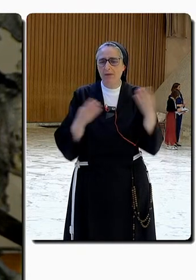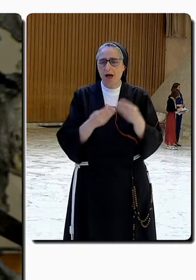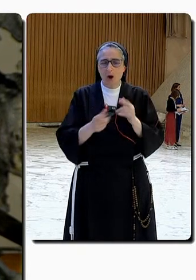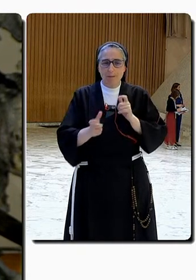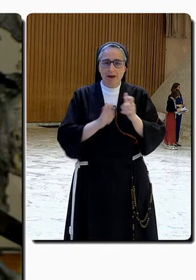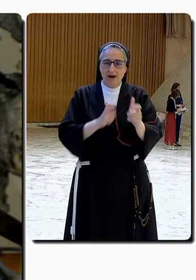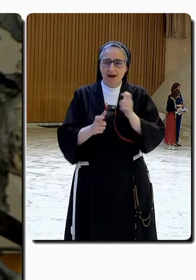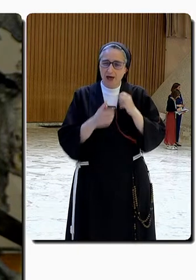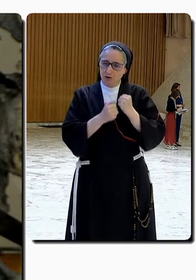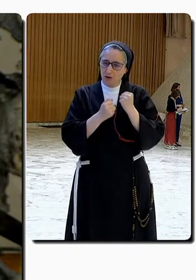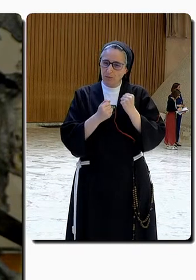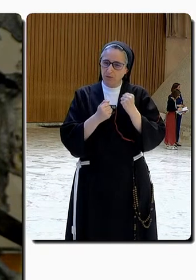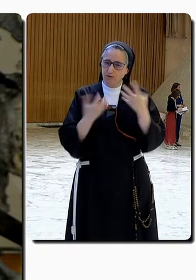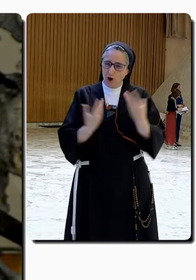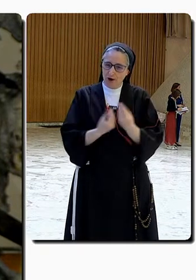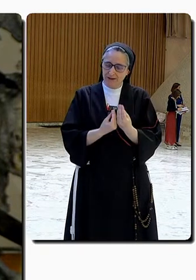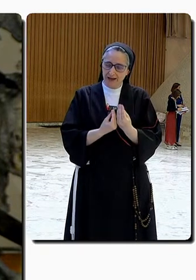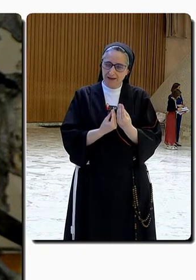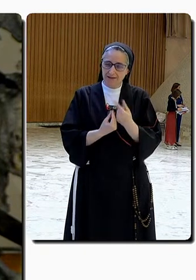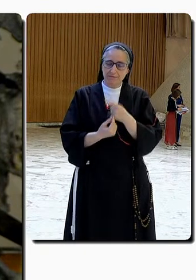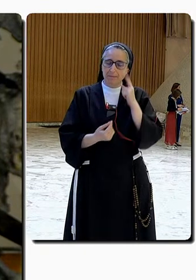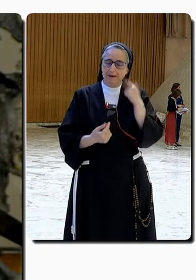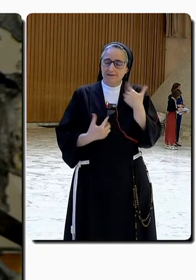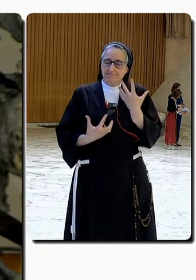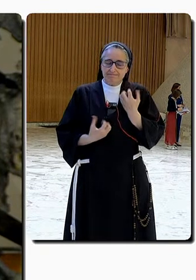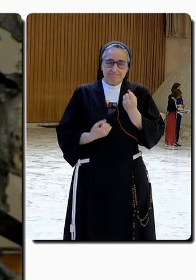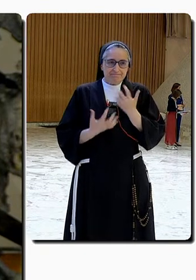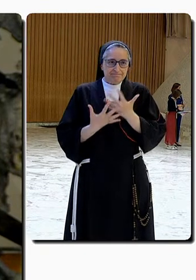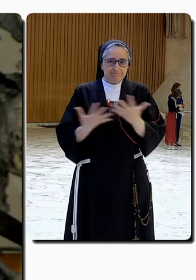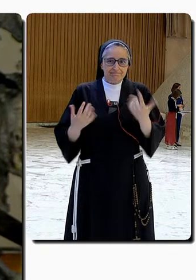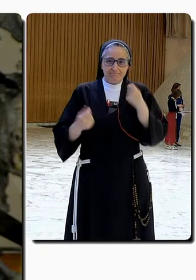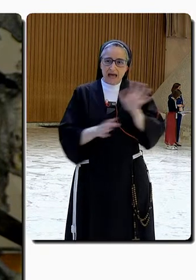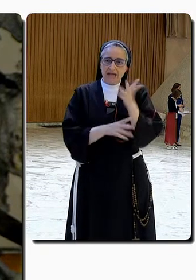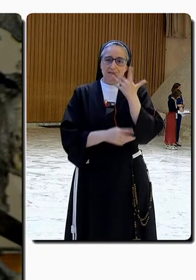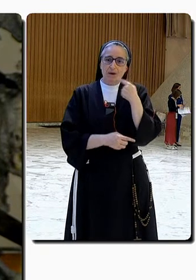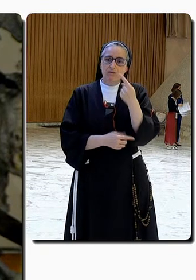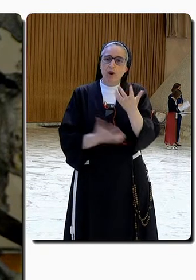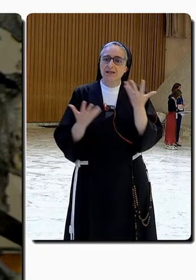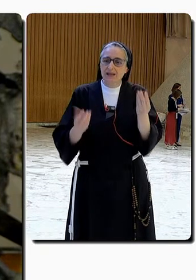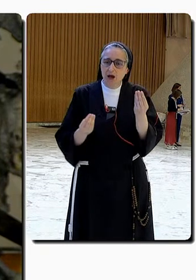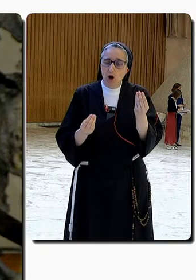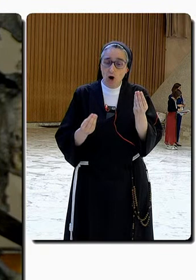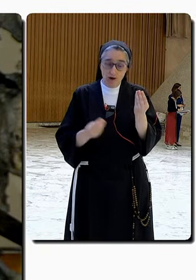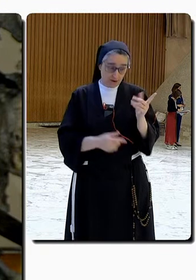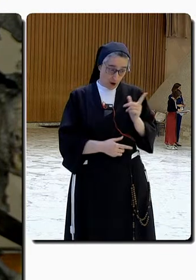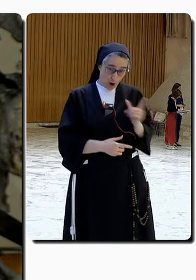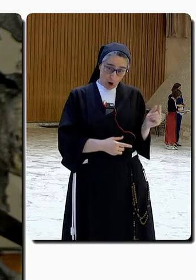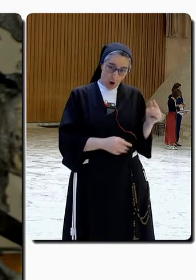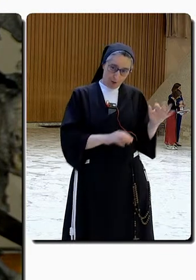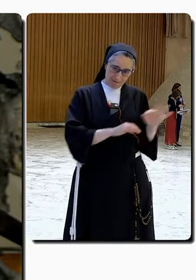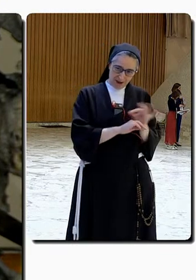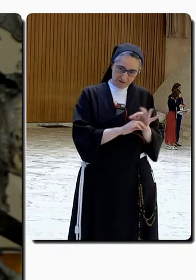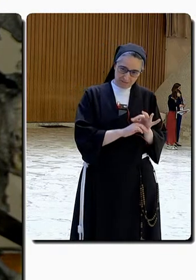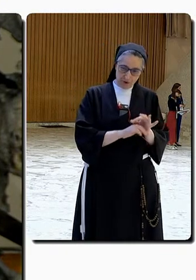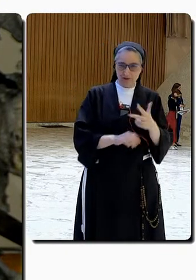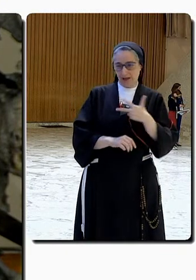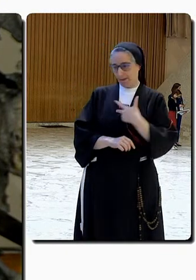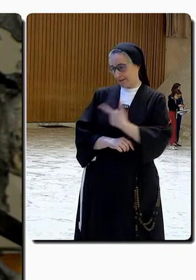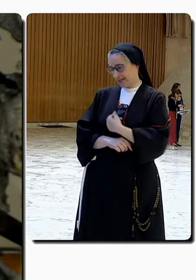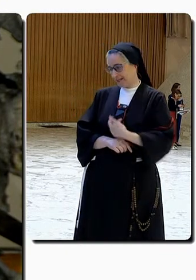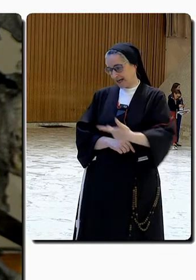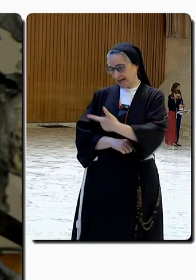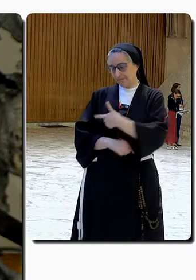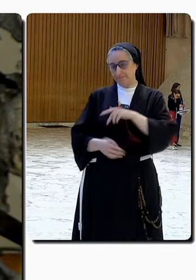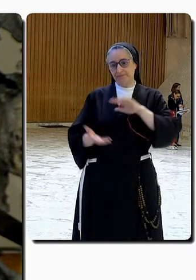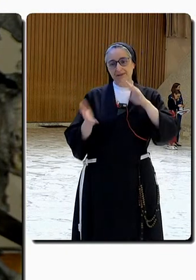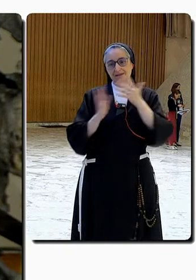God. We would like to stress through this example that as married couples and as priests, we are both equal